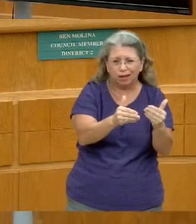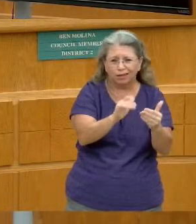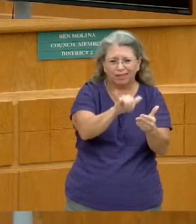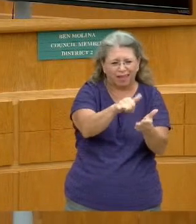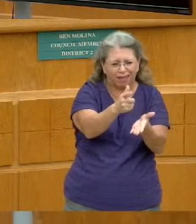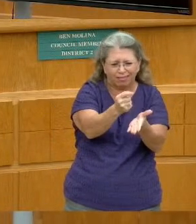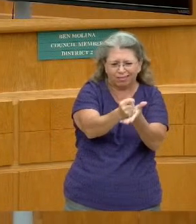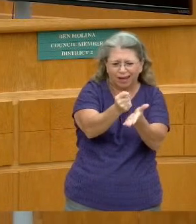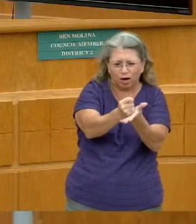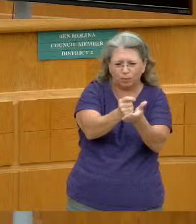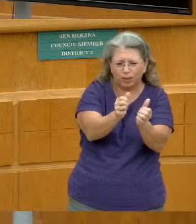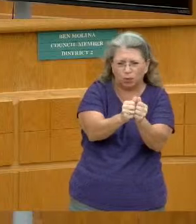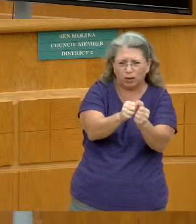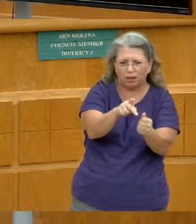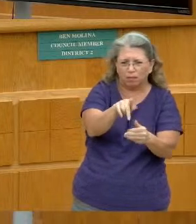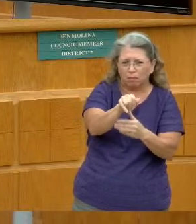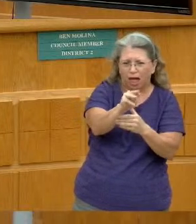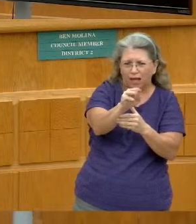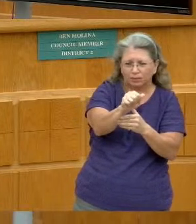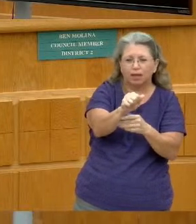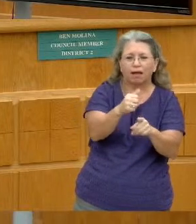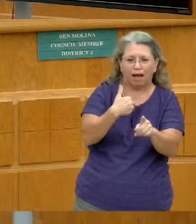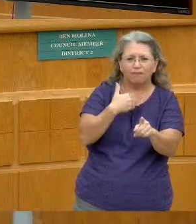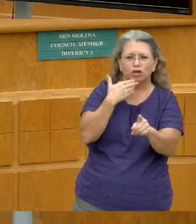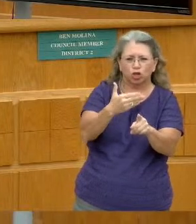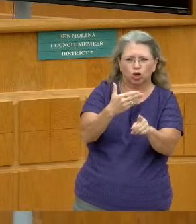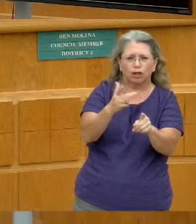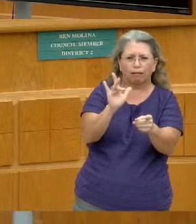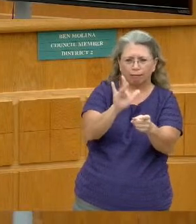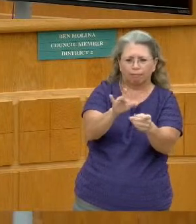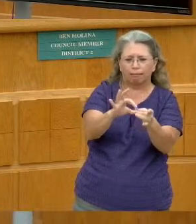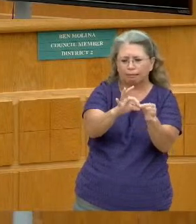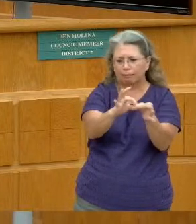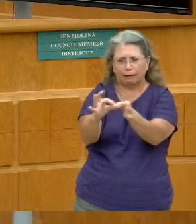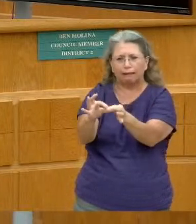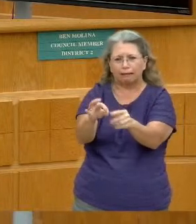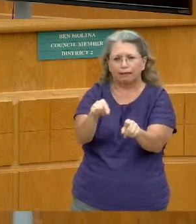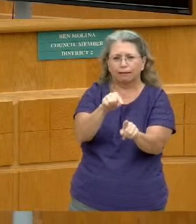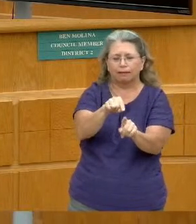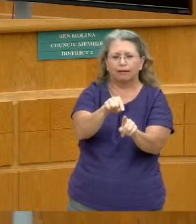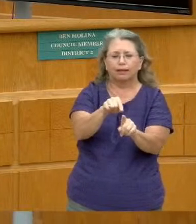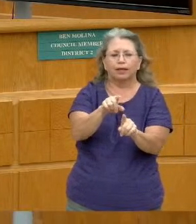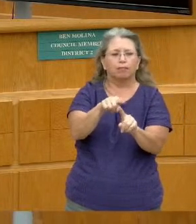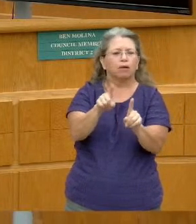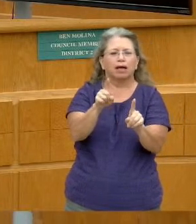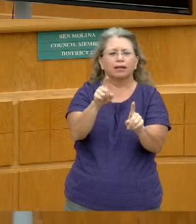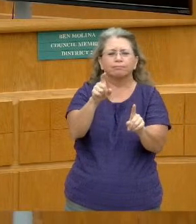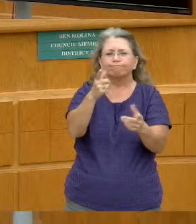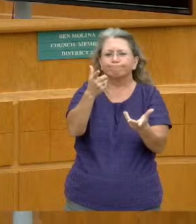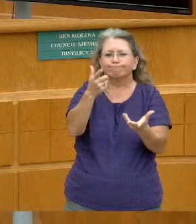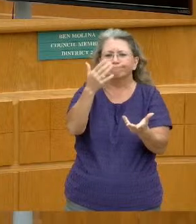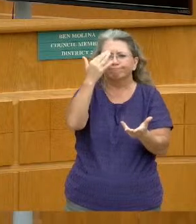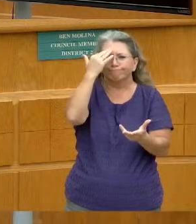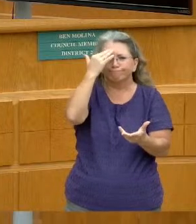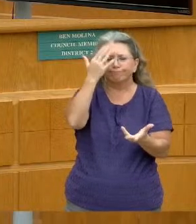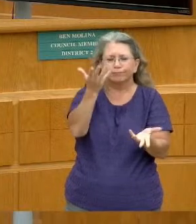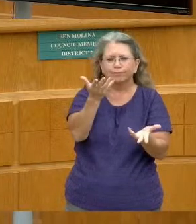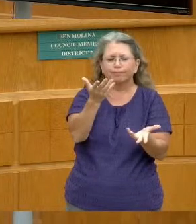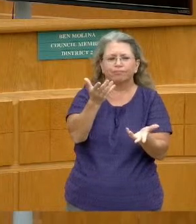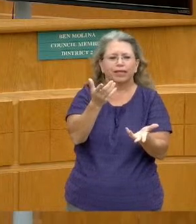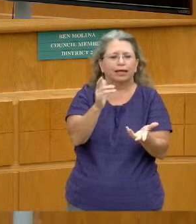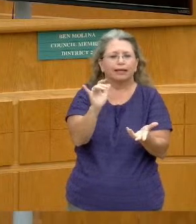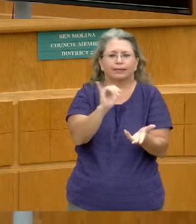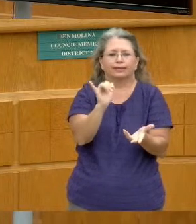to convalescent plasma therapy, but really all you need to know is it's just like being a giver, a donor for